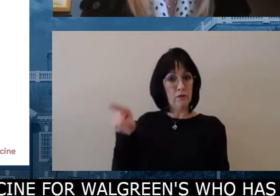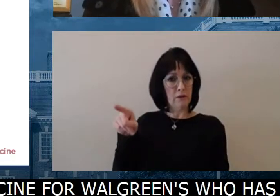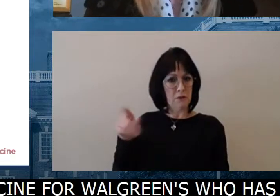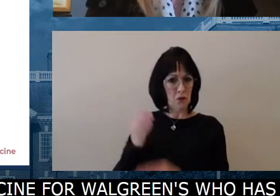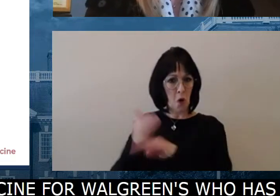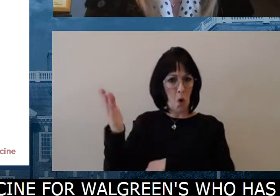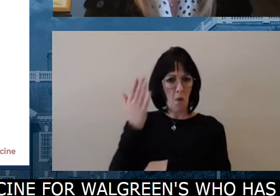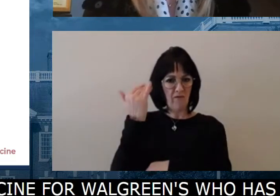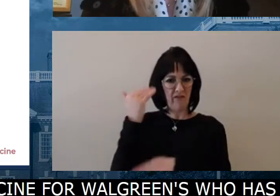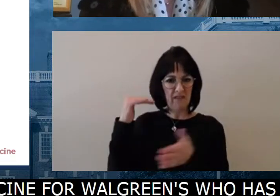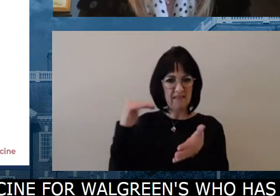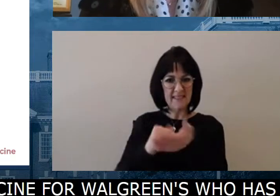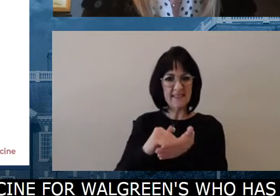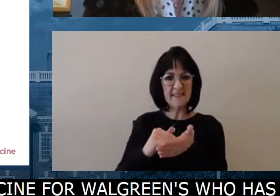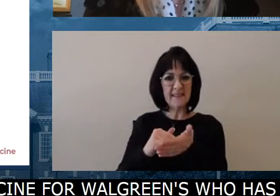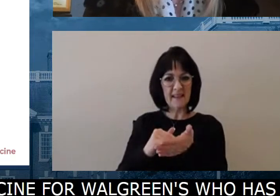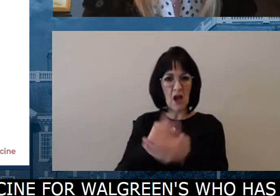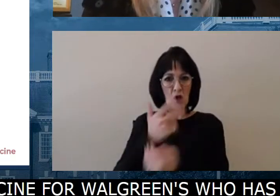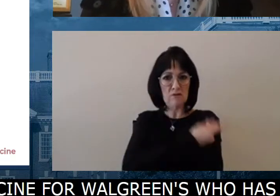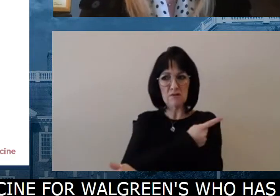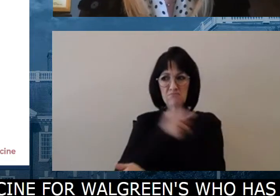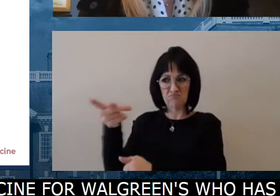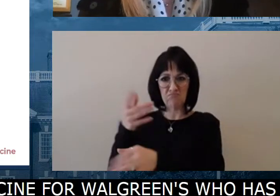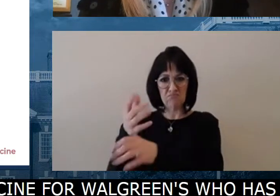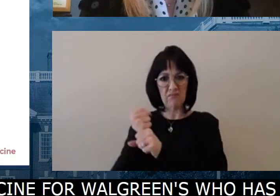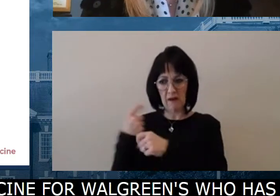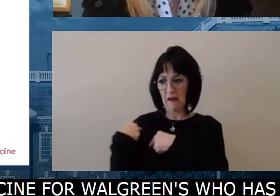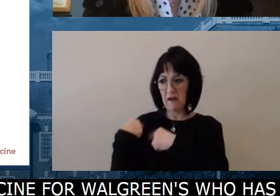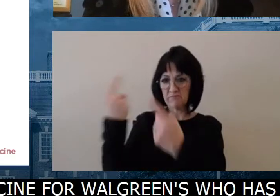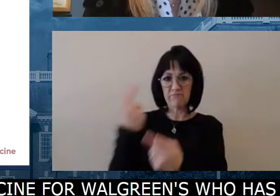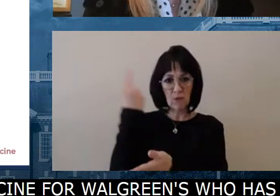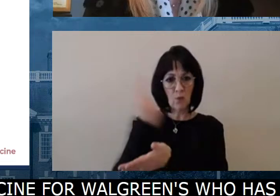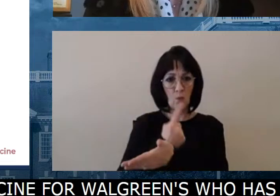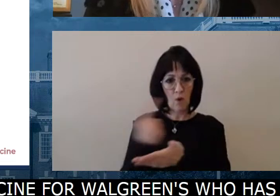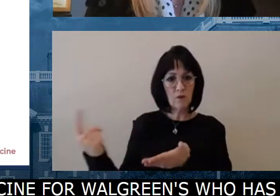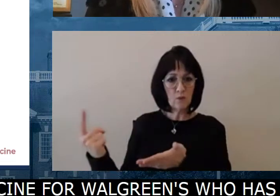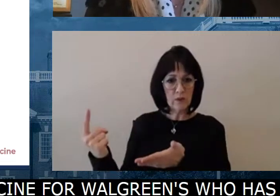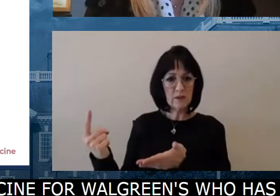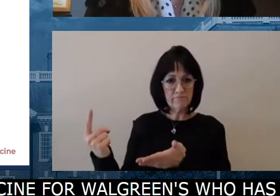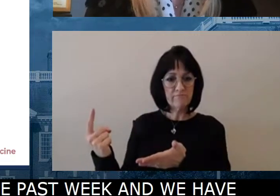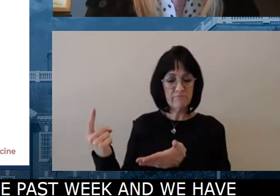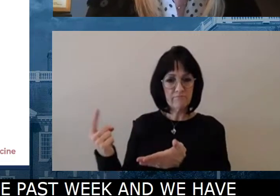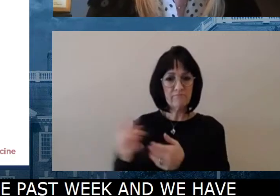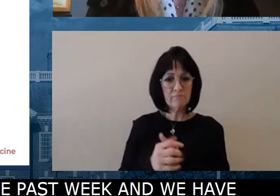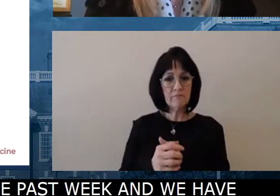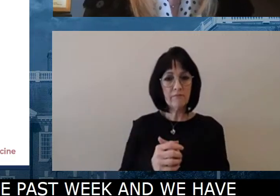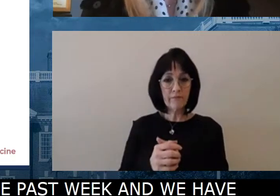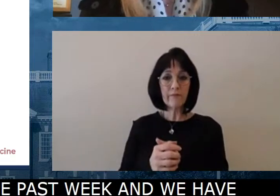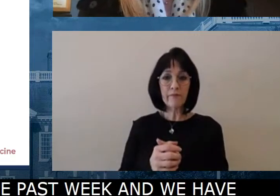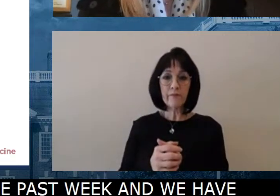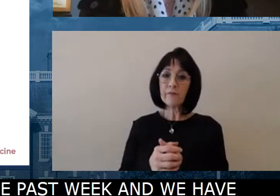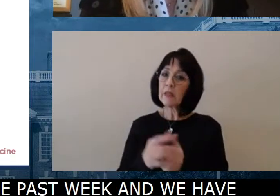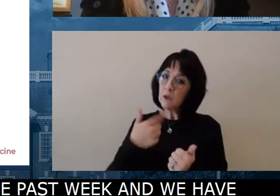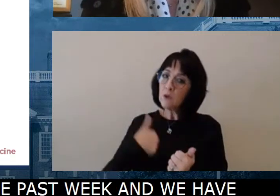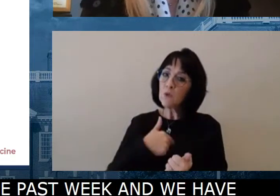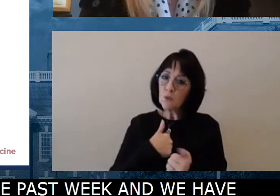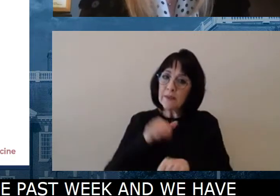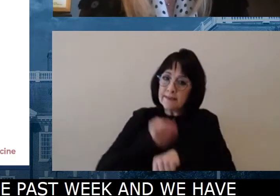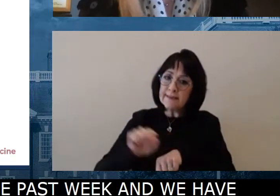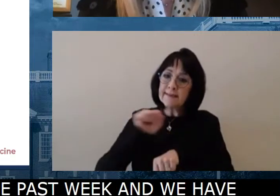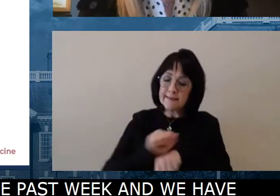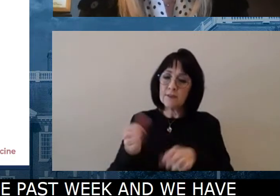in the past week. And we have been trying to get vaccine to some of our other